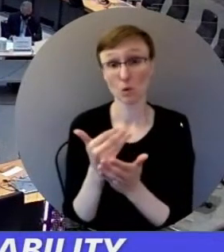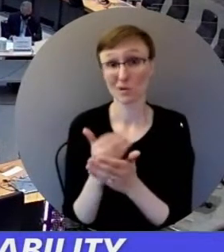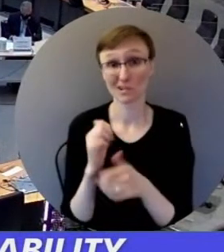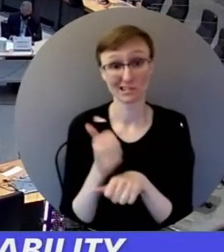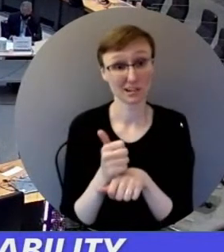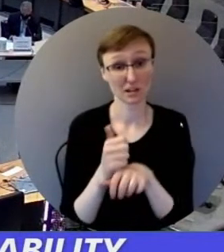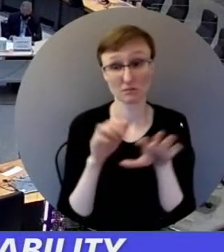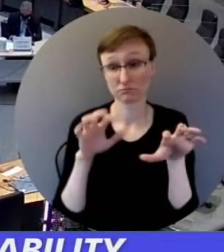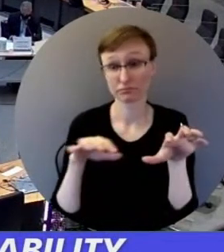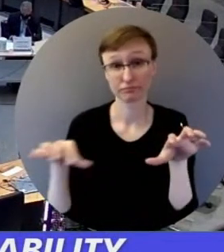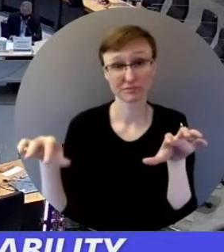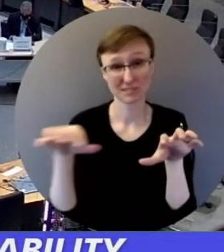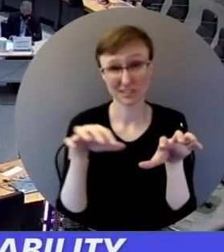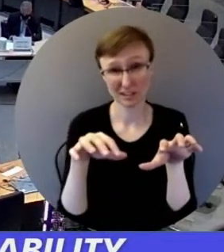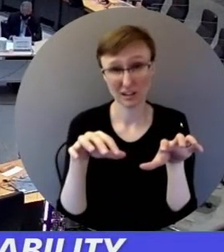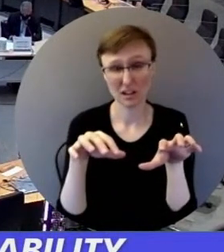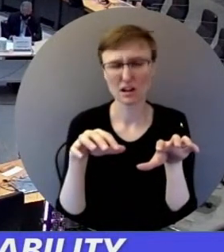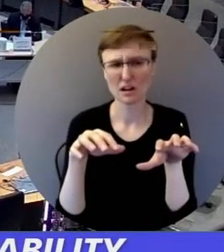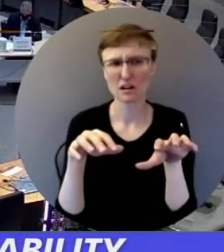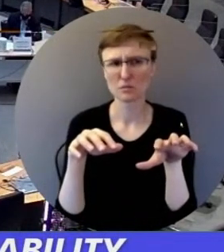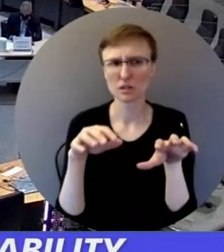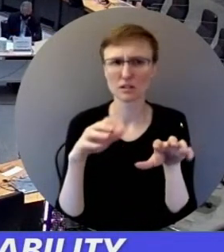you surprised?